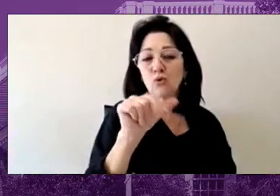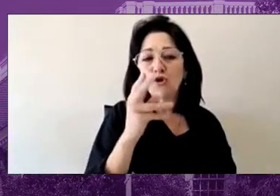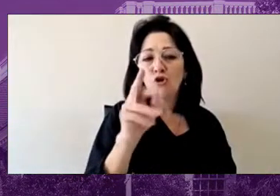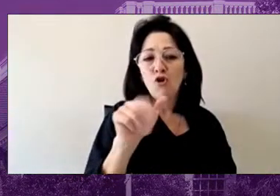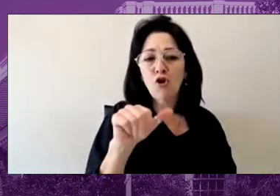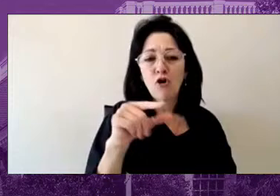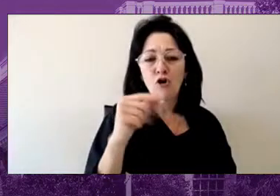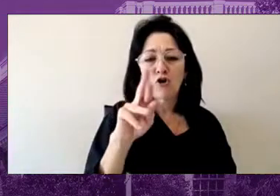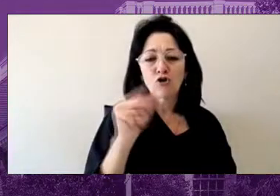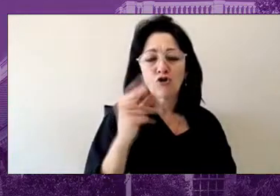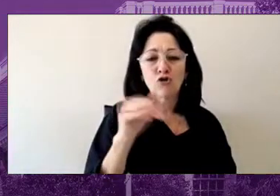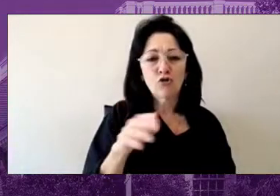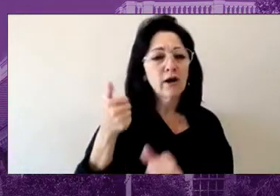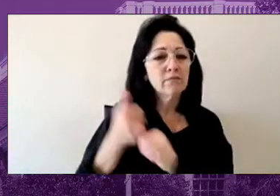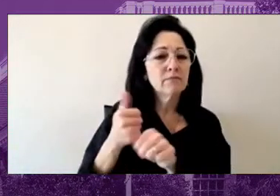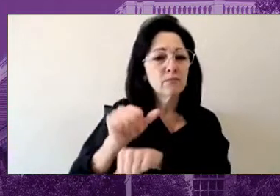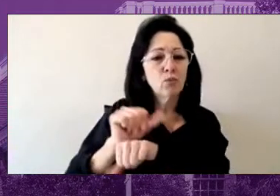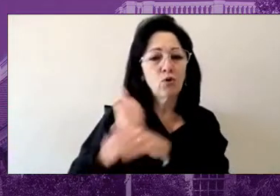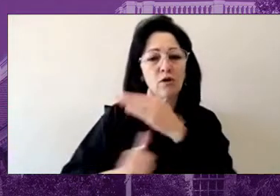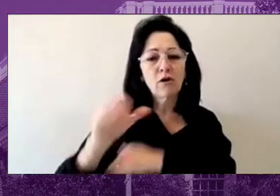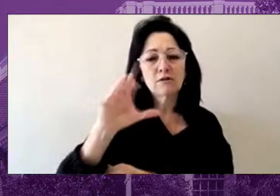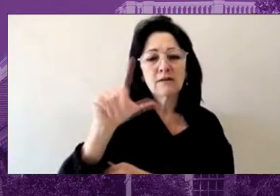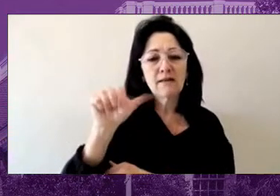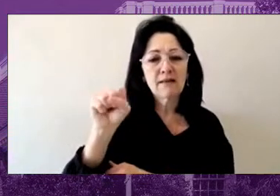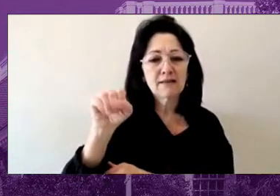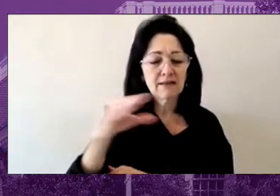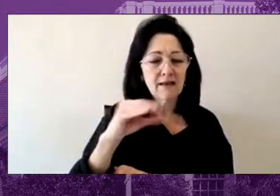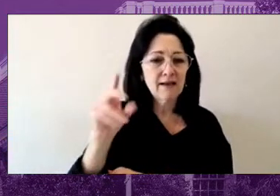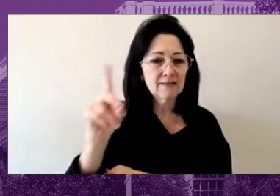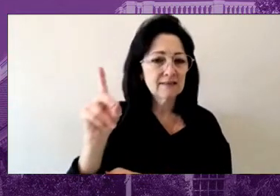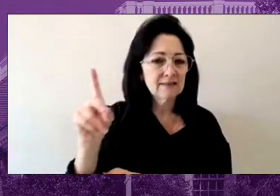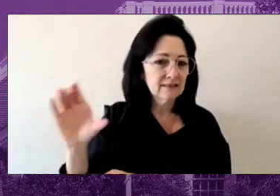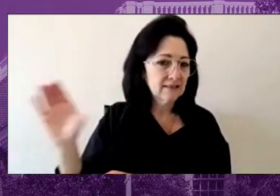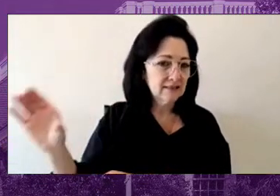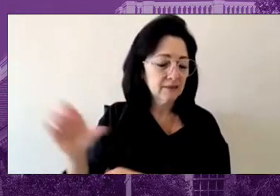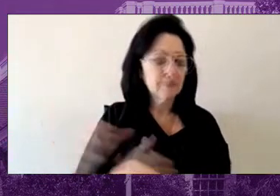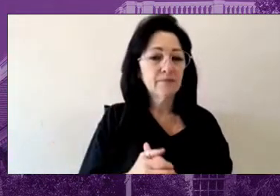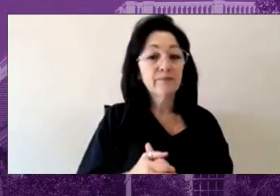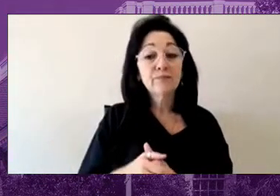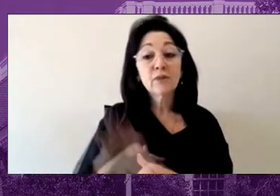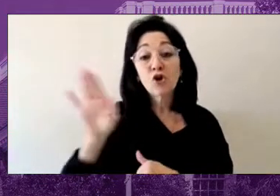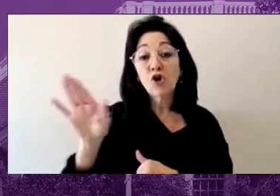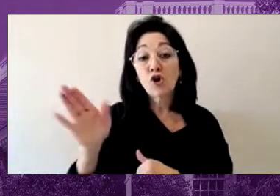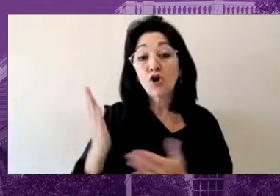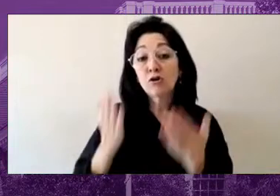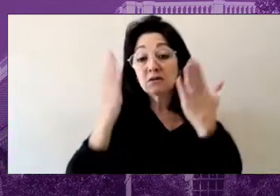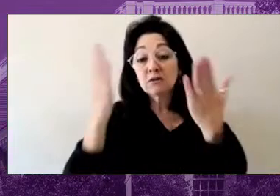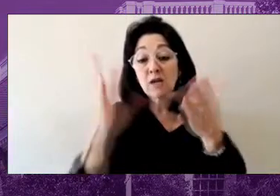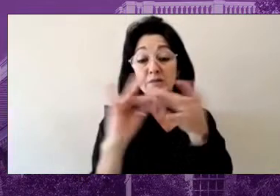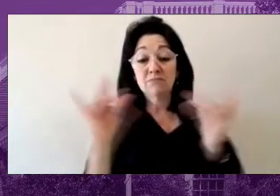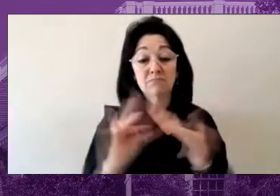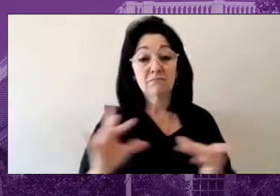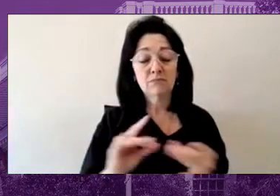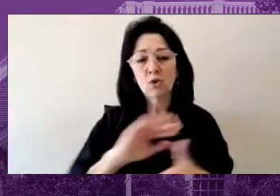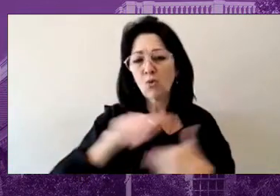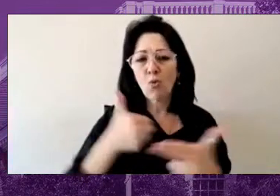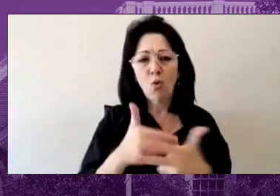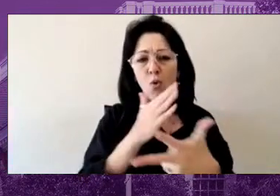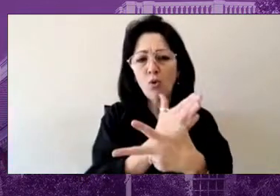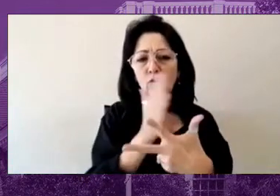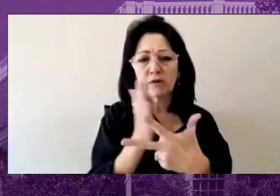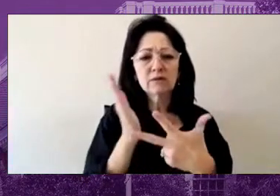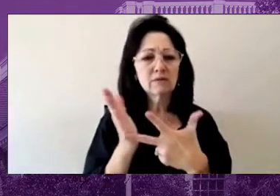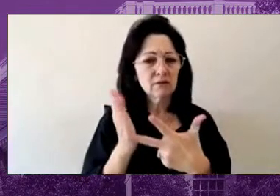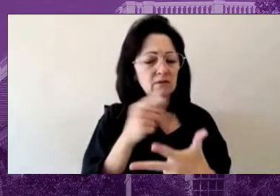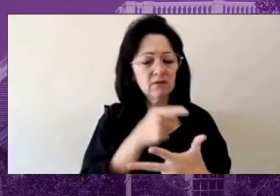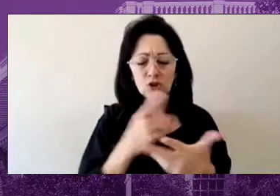and vice chair of the DVCC. As stated in her nomination, all three nominees are deserving of the Outstanding